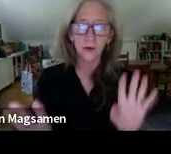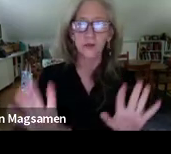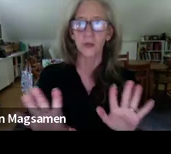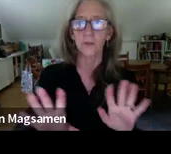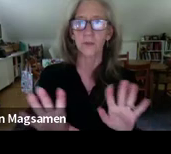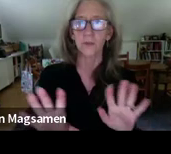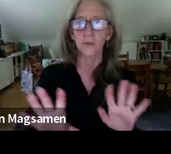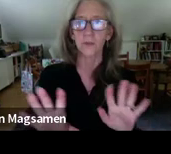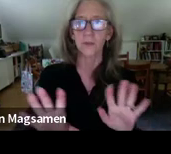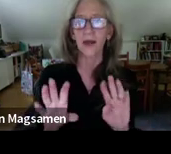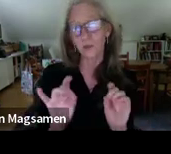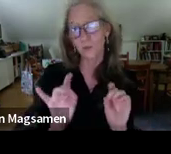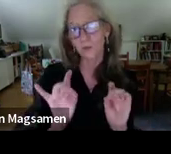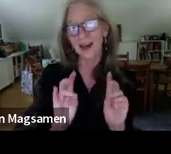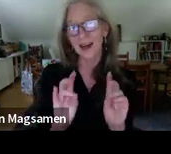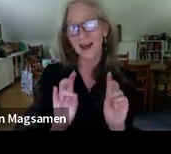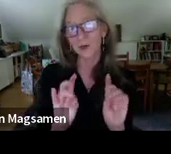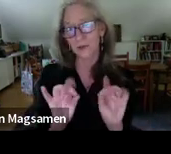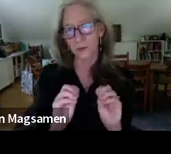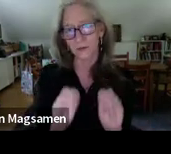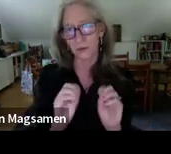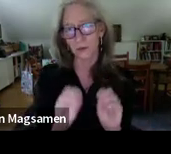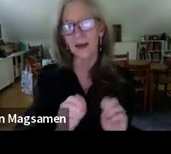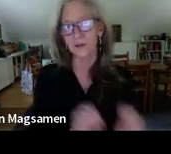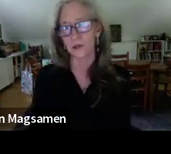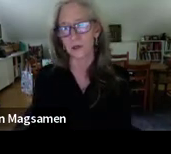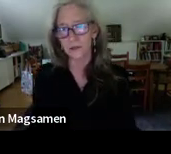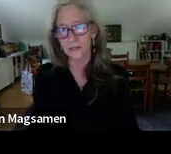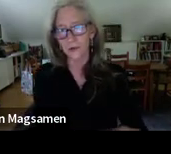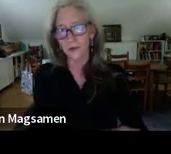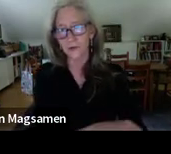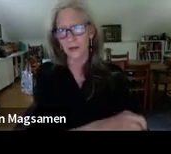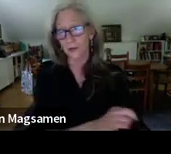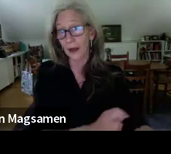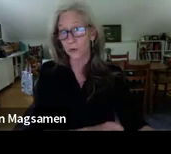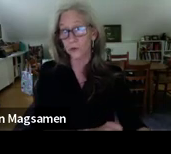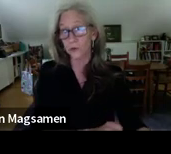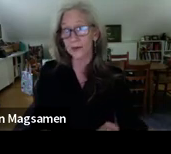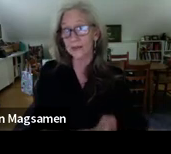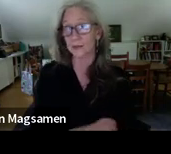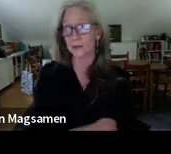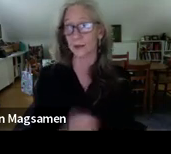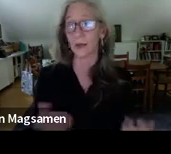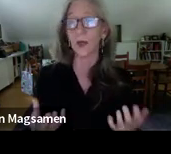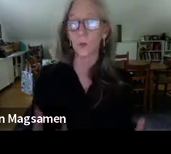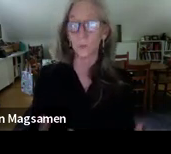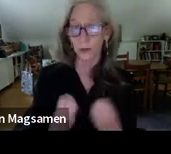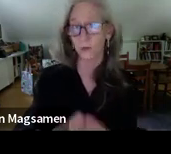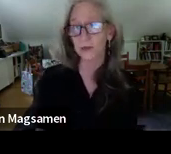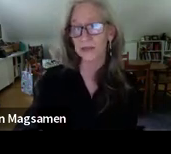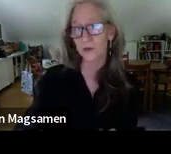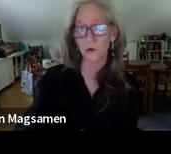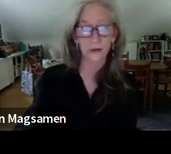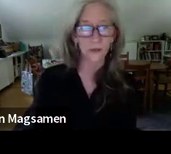your lifetime. Your fingertips have 3,000, each of your fingertips have 3,000 touch receptors that allow you to